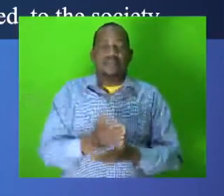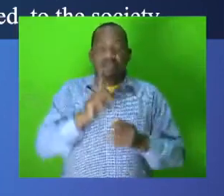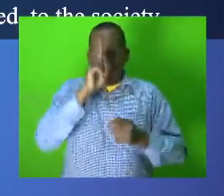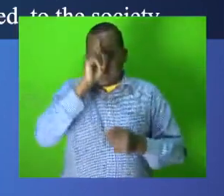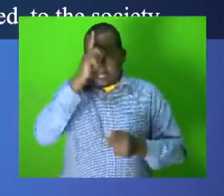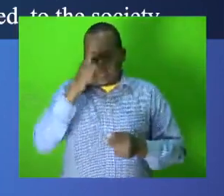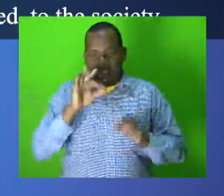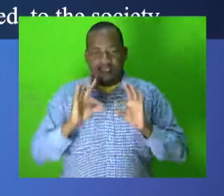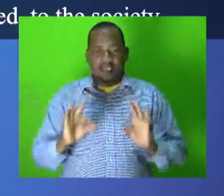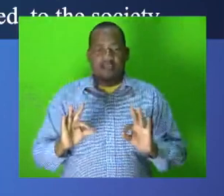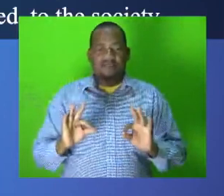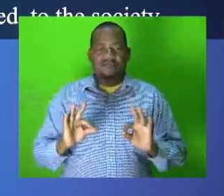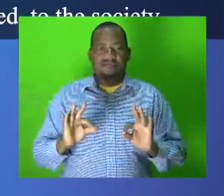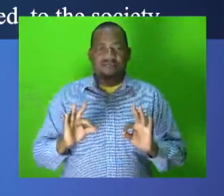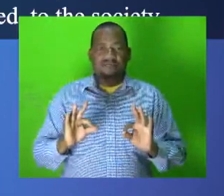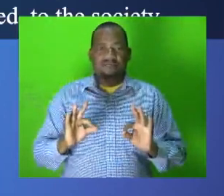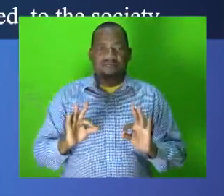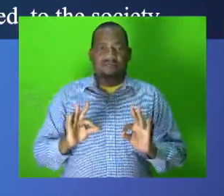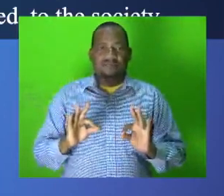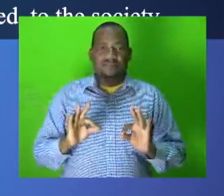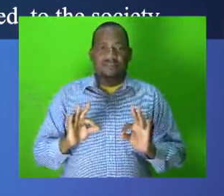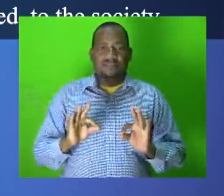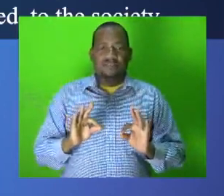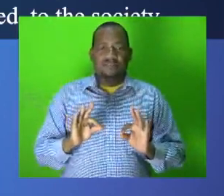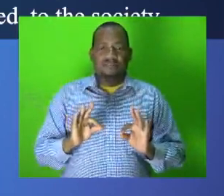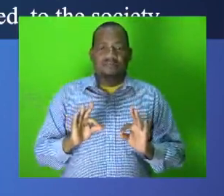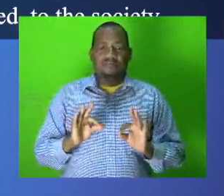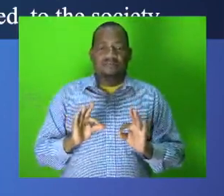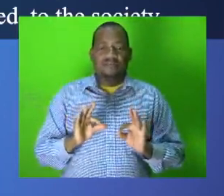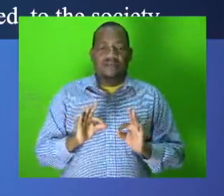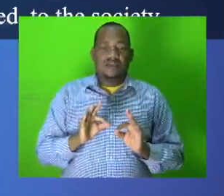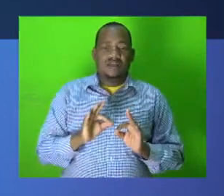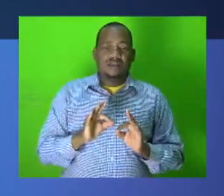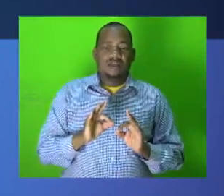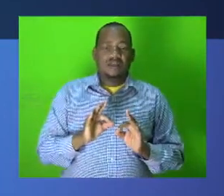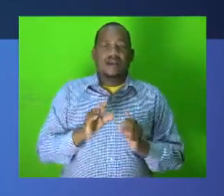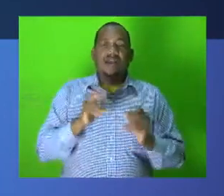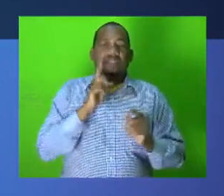that issue, so researcher should be aware. On the other hand, my dear students,